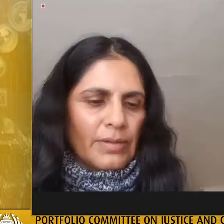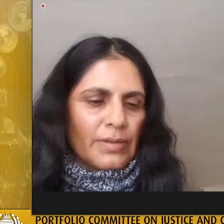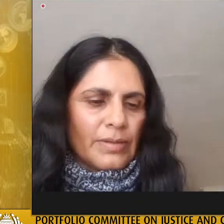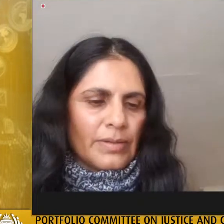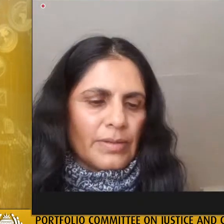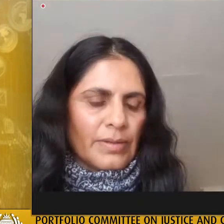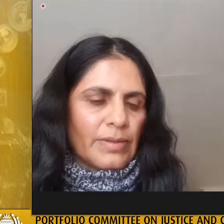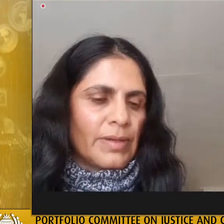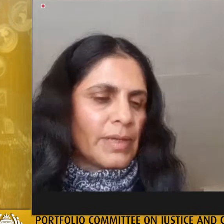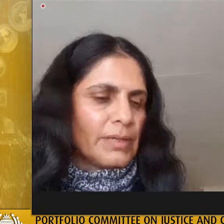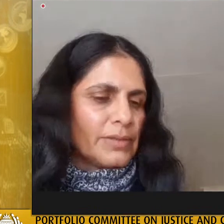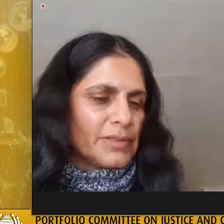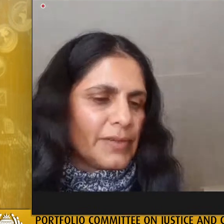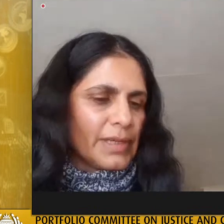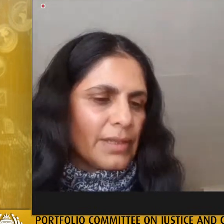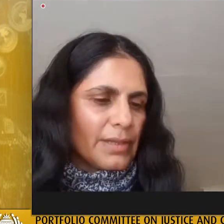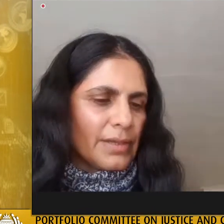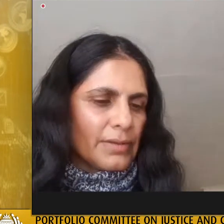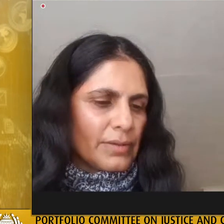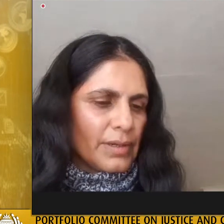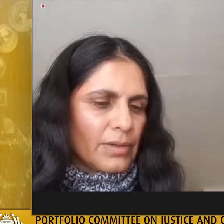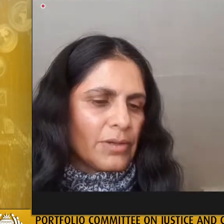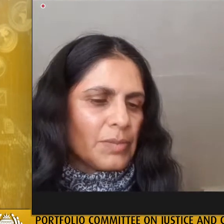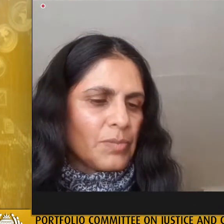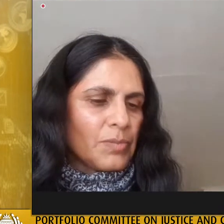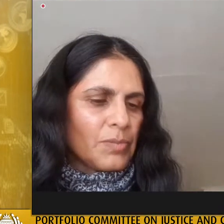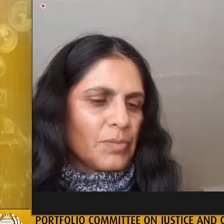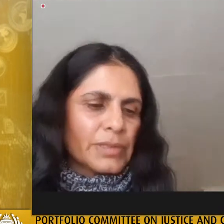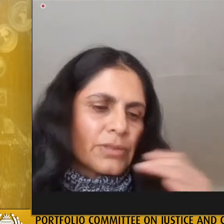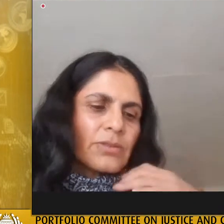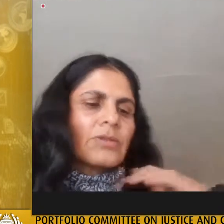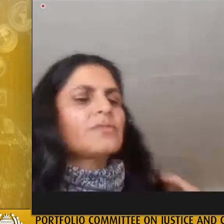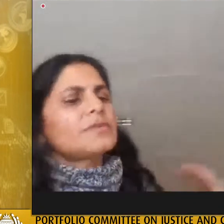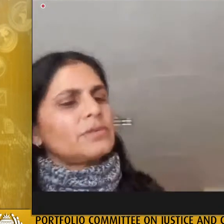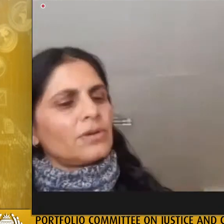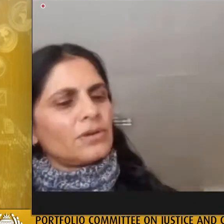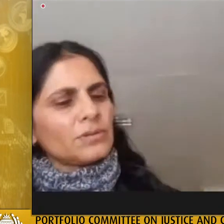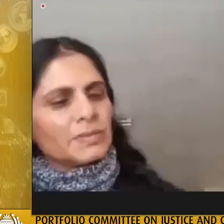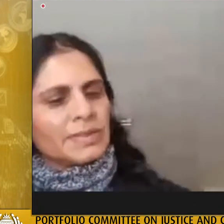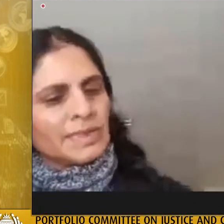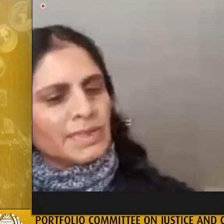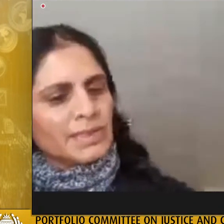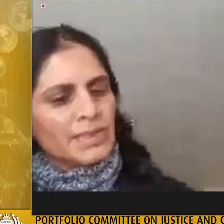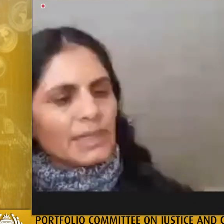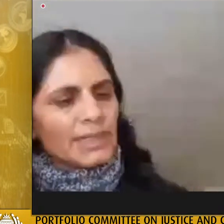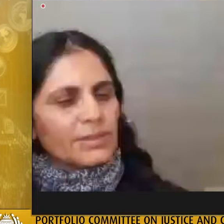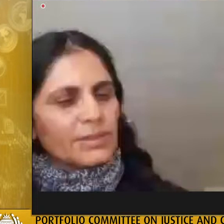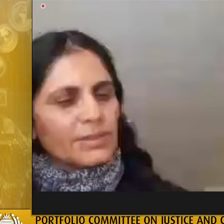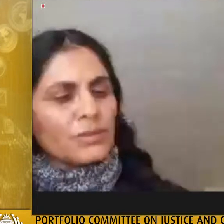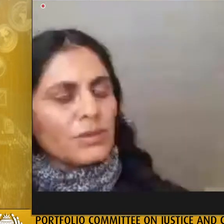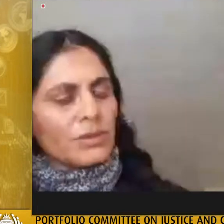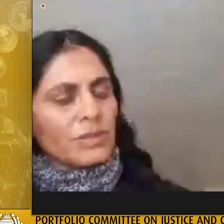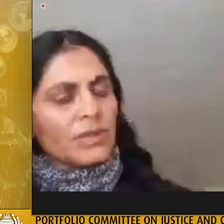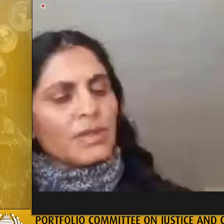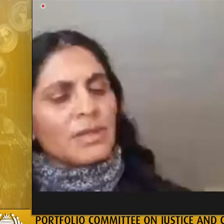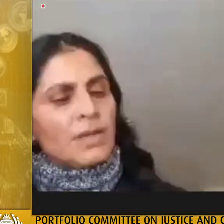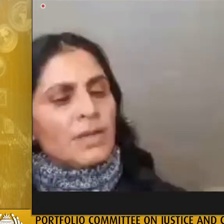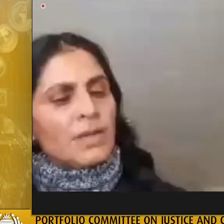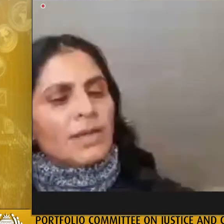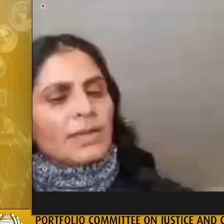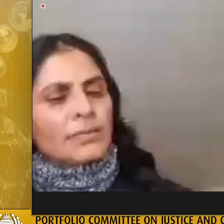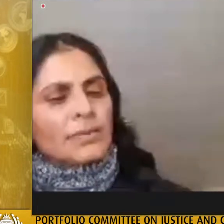suspend. Okay, no, it's fine. Thank you. Honorable Mola, Honorable Dodovu, Honorable Masekejele, and Honorable